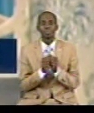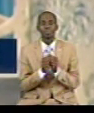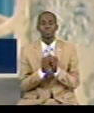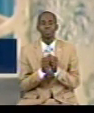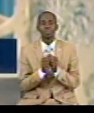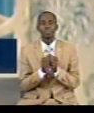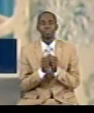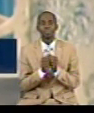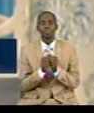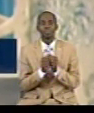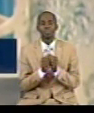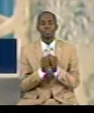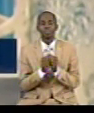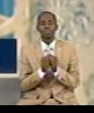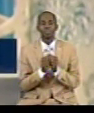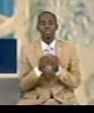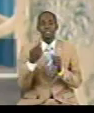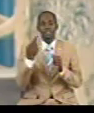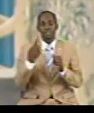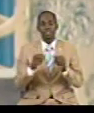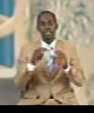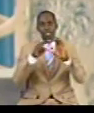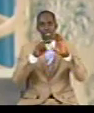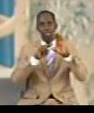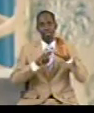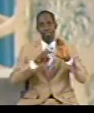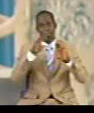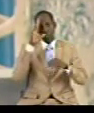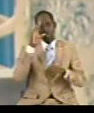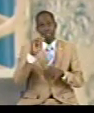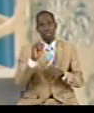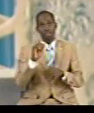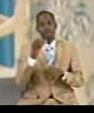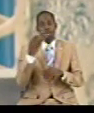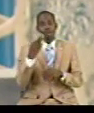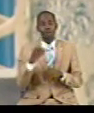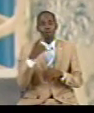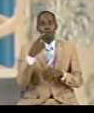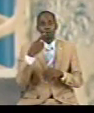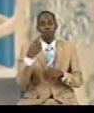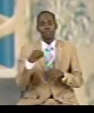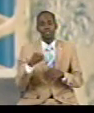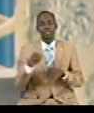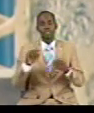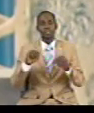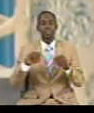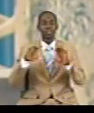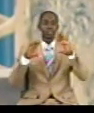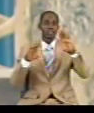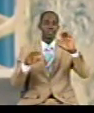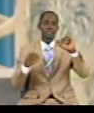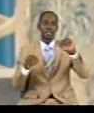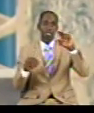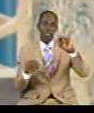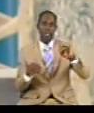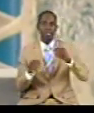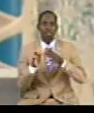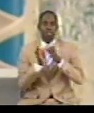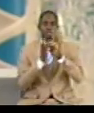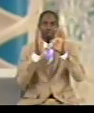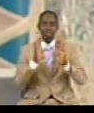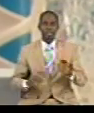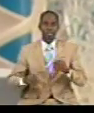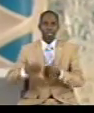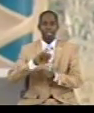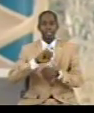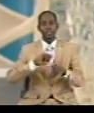very chairman of the Christian Association of Nigeria. I know